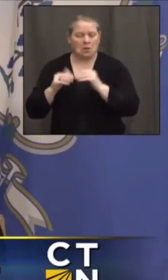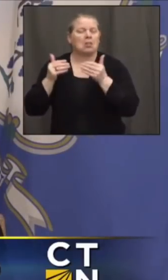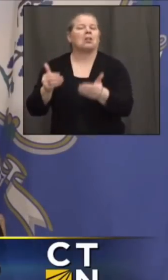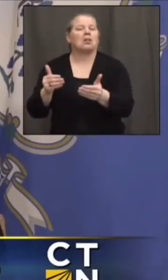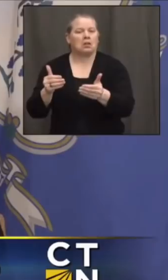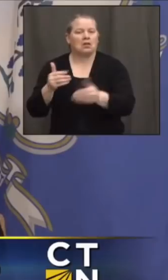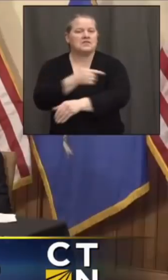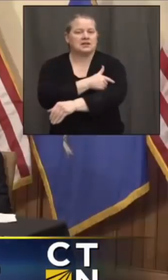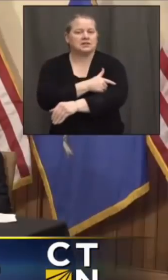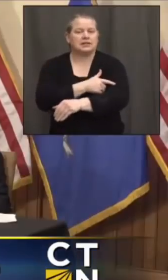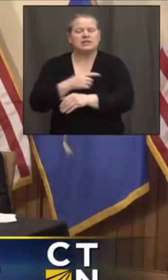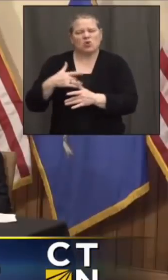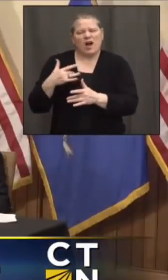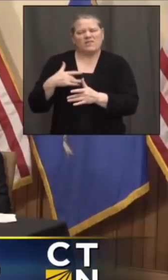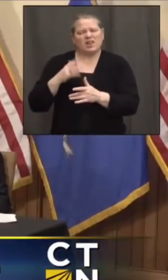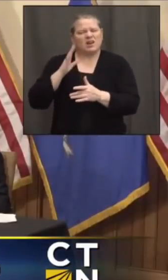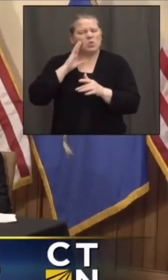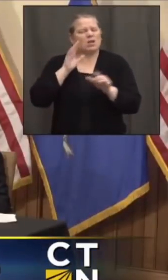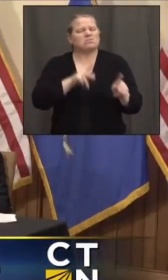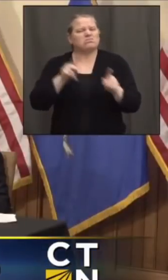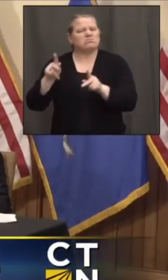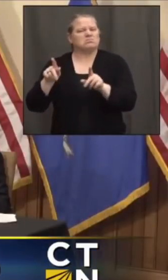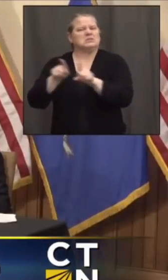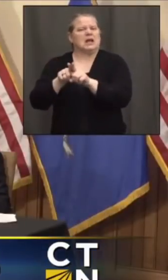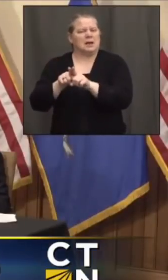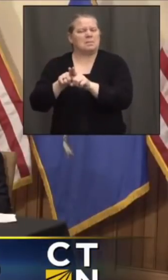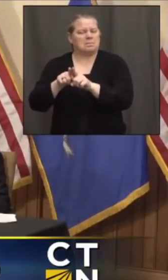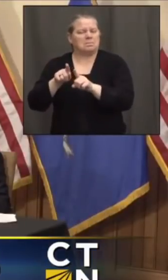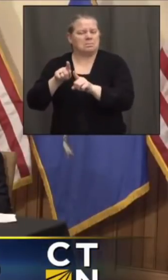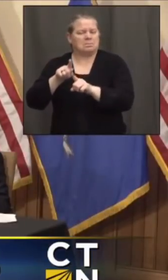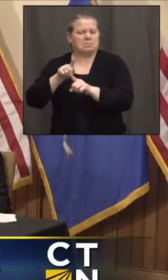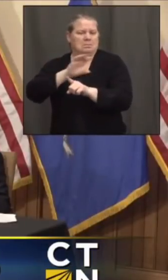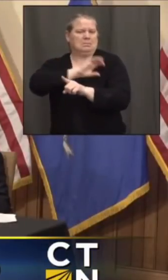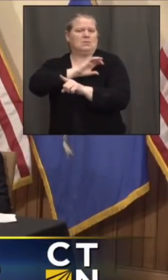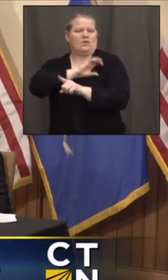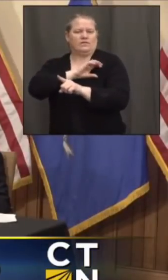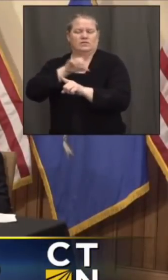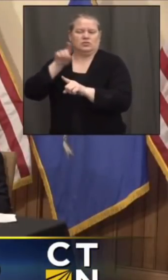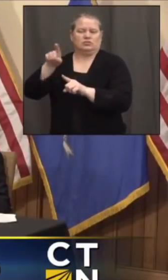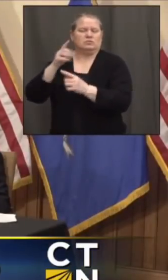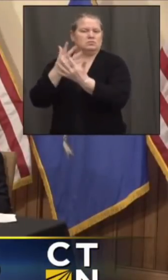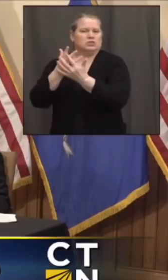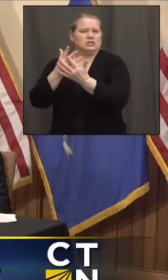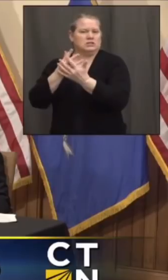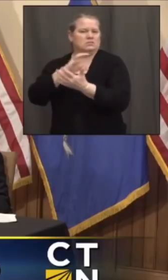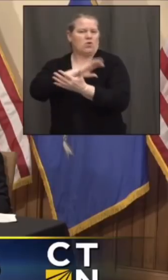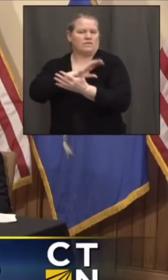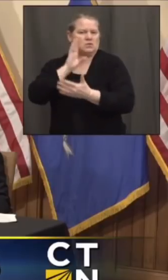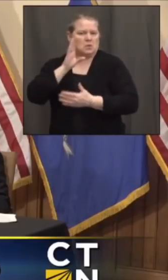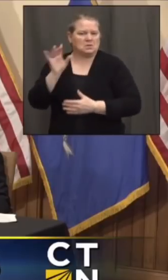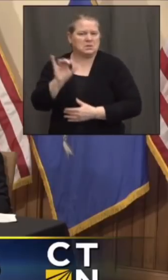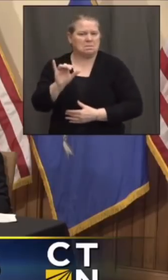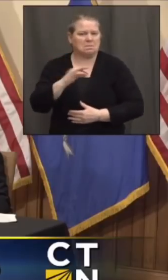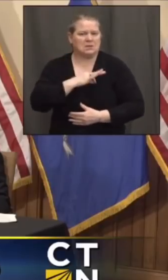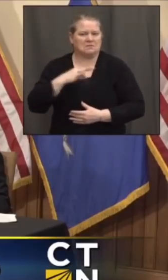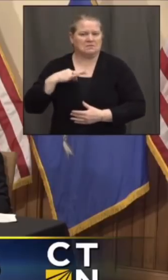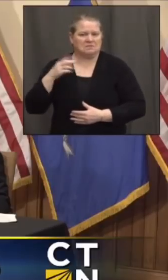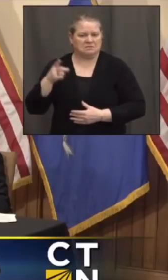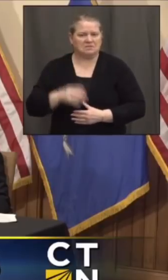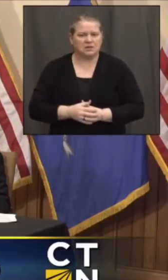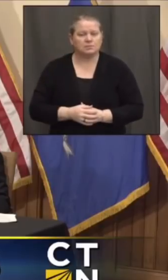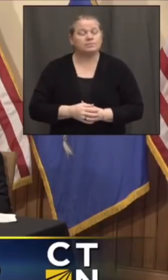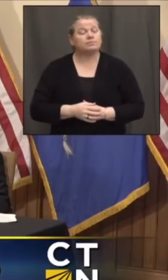well. All right, and just one more question. I want to follow up on the nursing home immunity question. You might have seen that State Senator